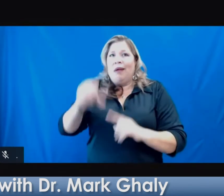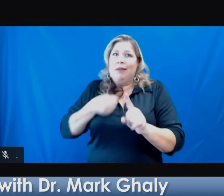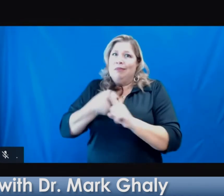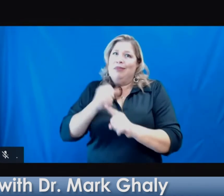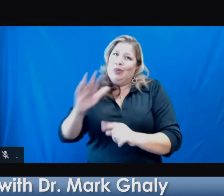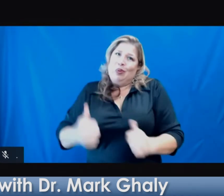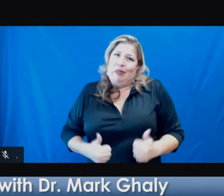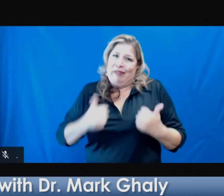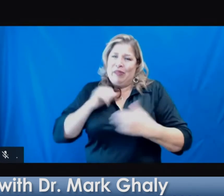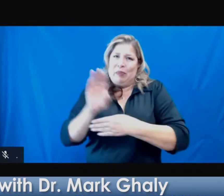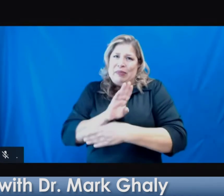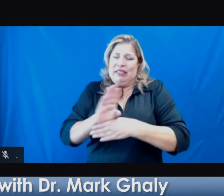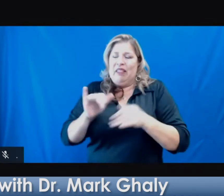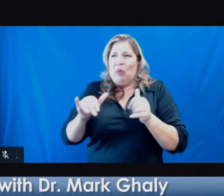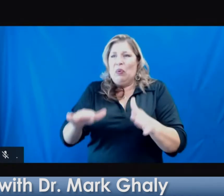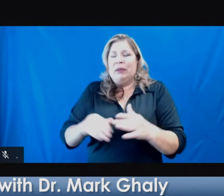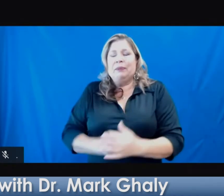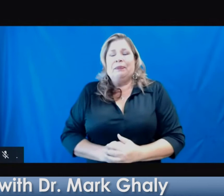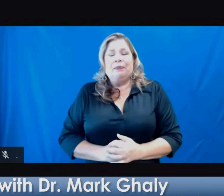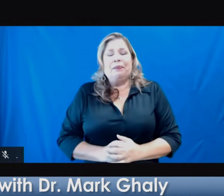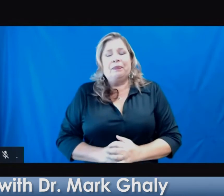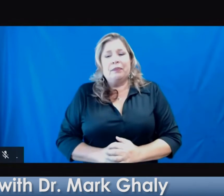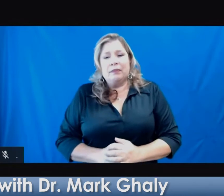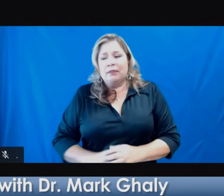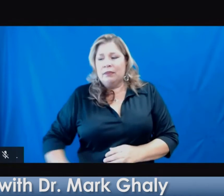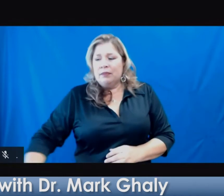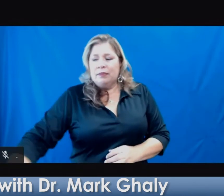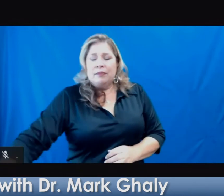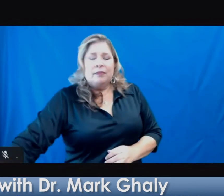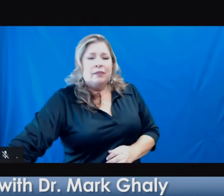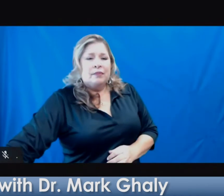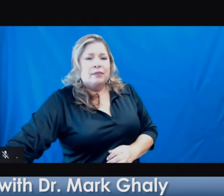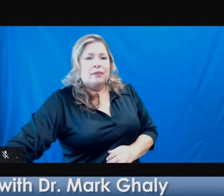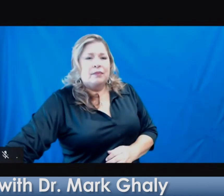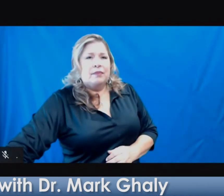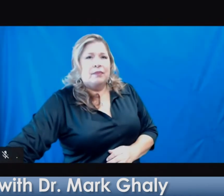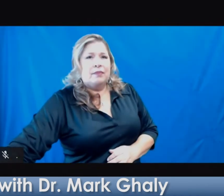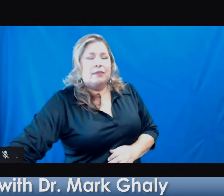business. Adam Beam, The Associated Press.